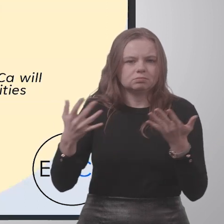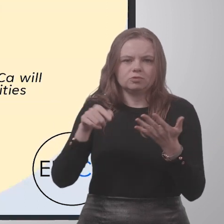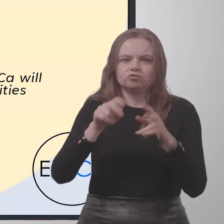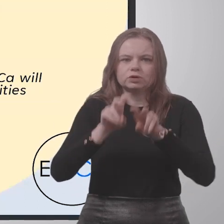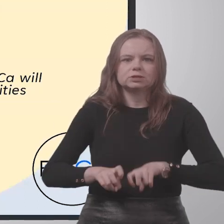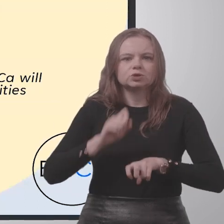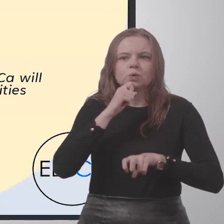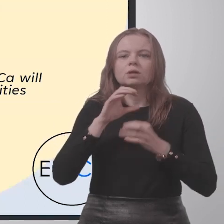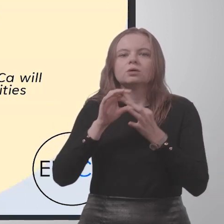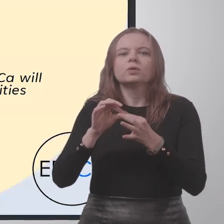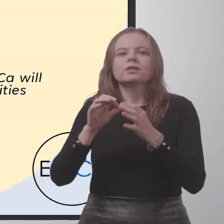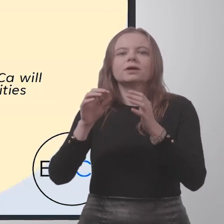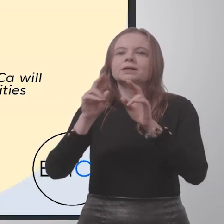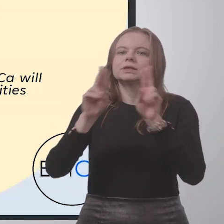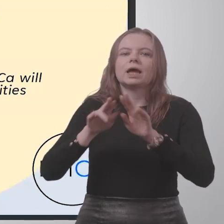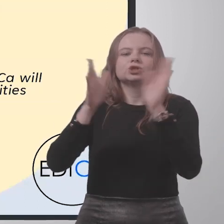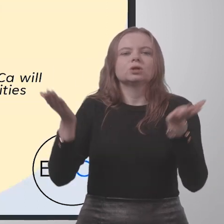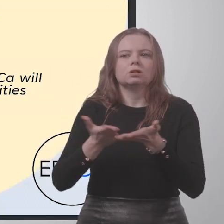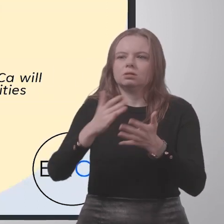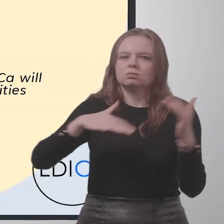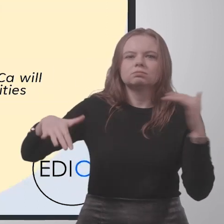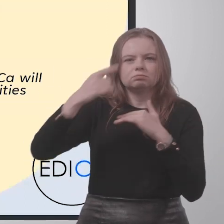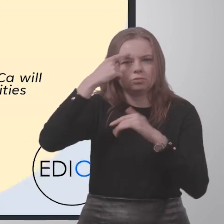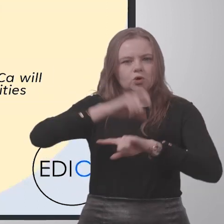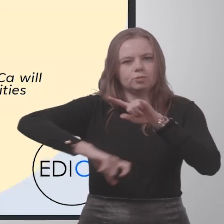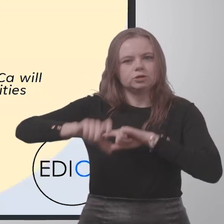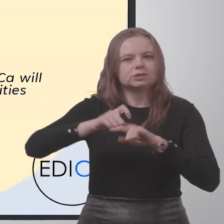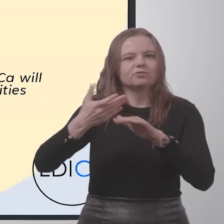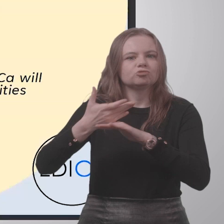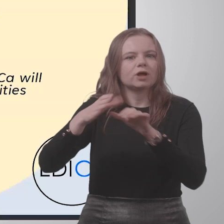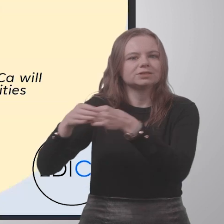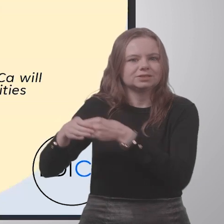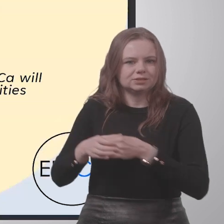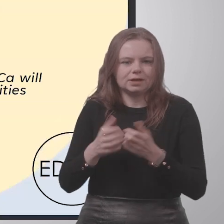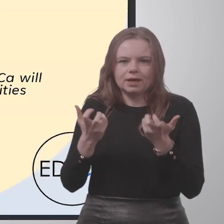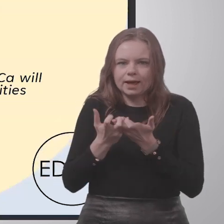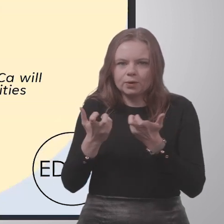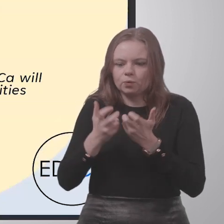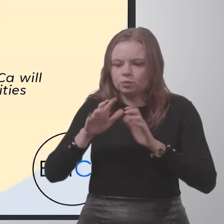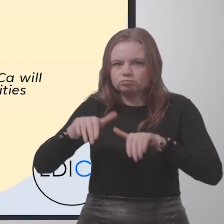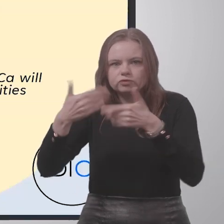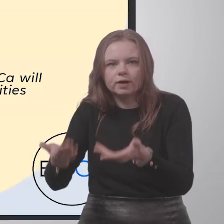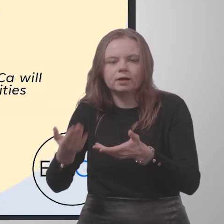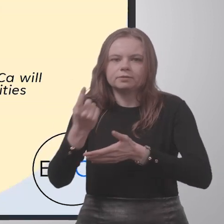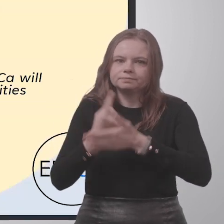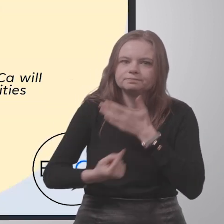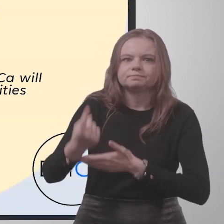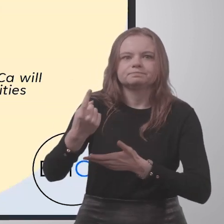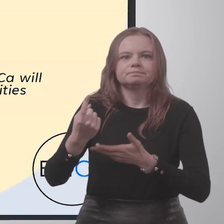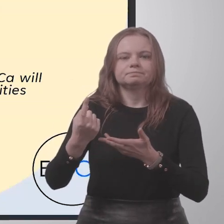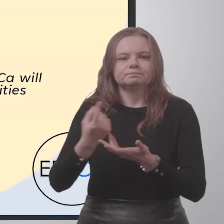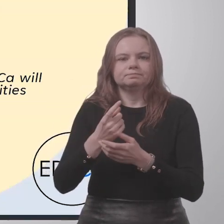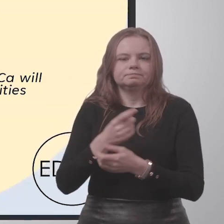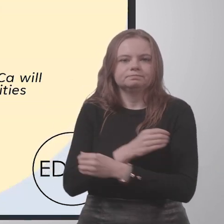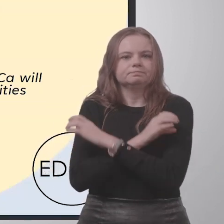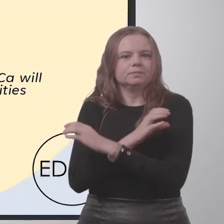and international landscape, really thinking about kind of communities of practice and how we equip them and provide them with agency and